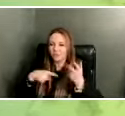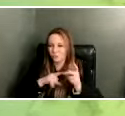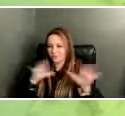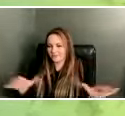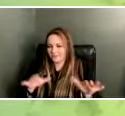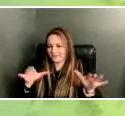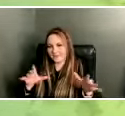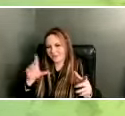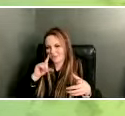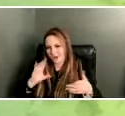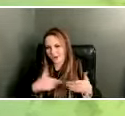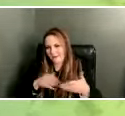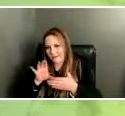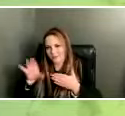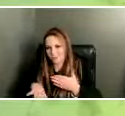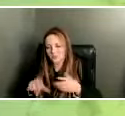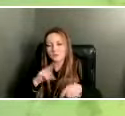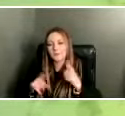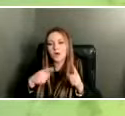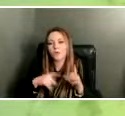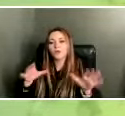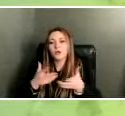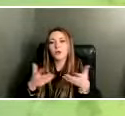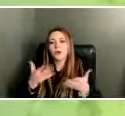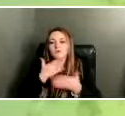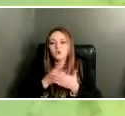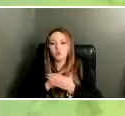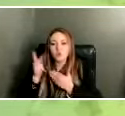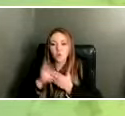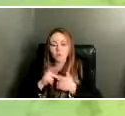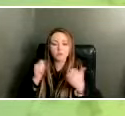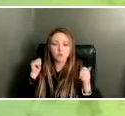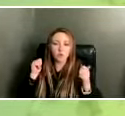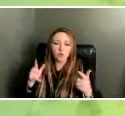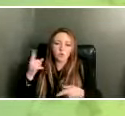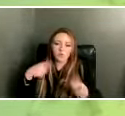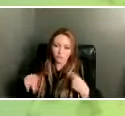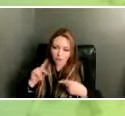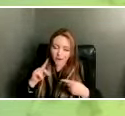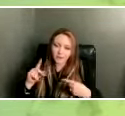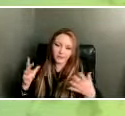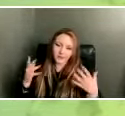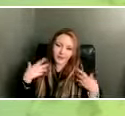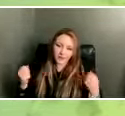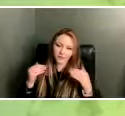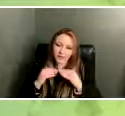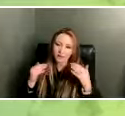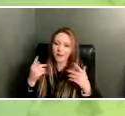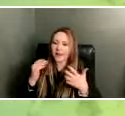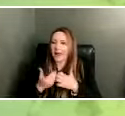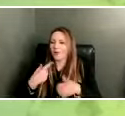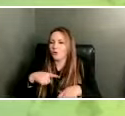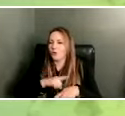our conclusion, but we're doing a lot of great programs and they're all featured around health equity. How do we